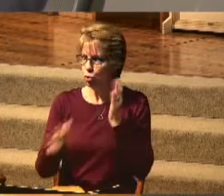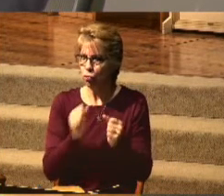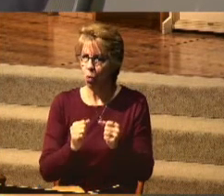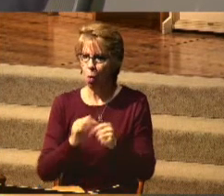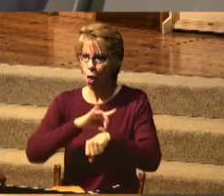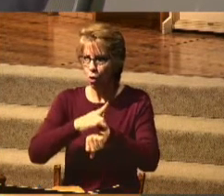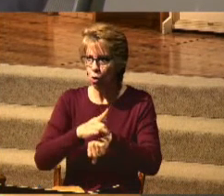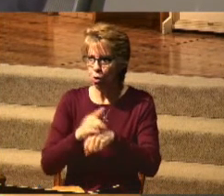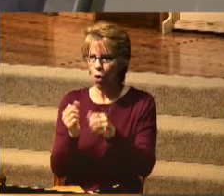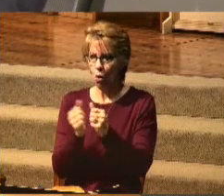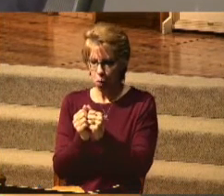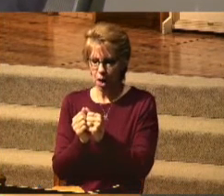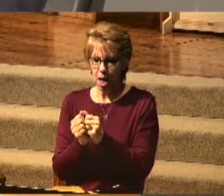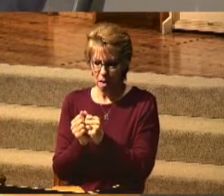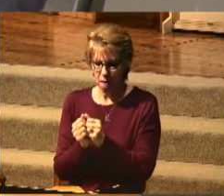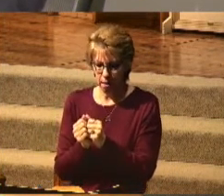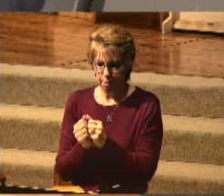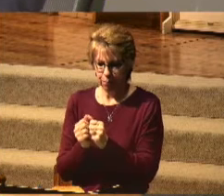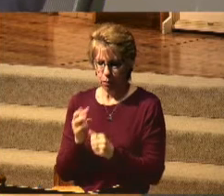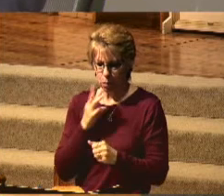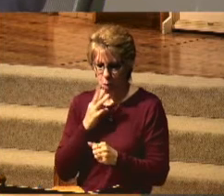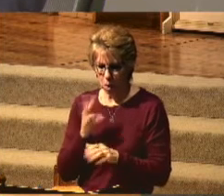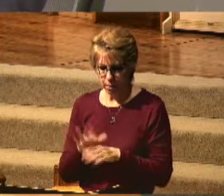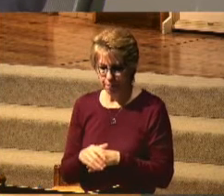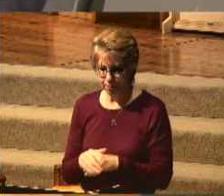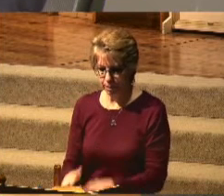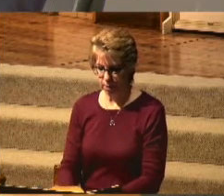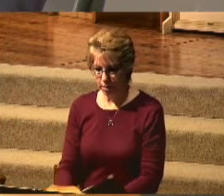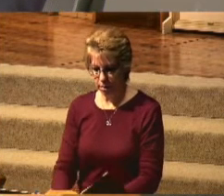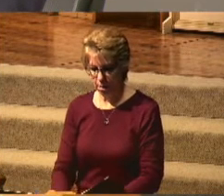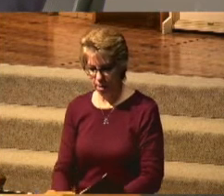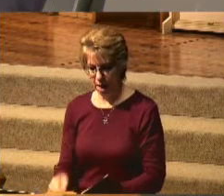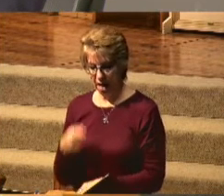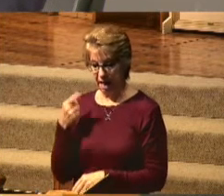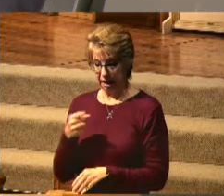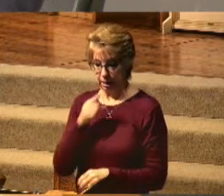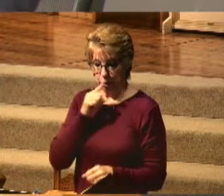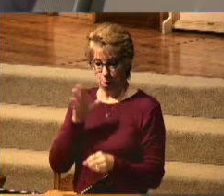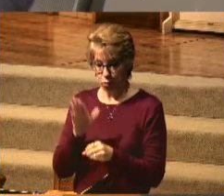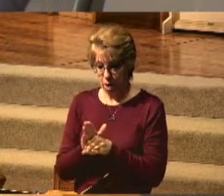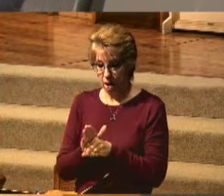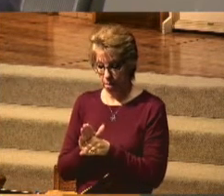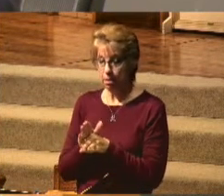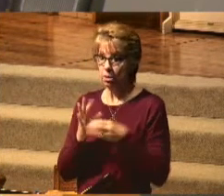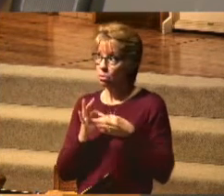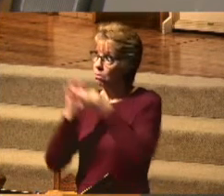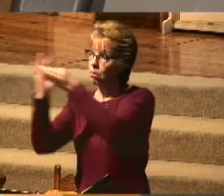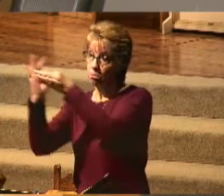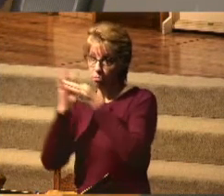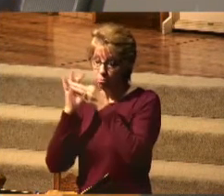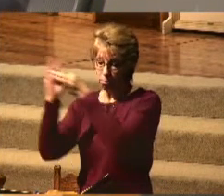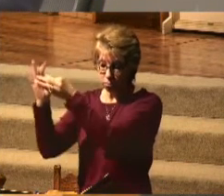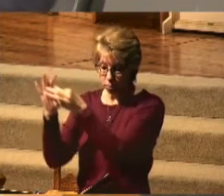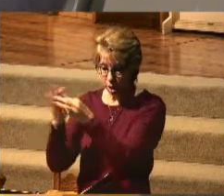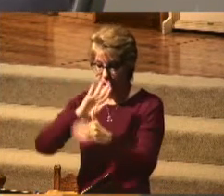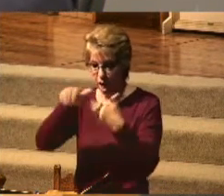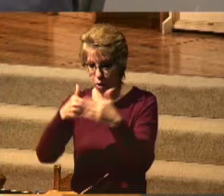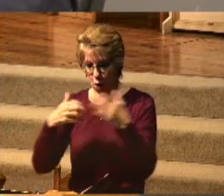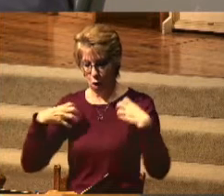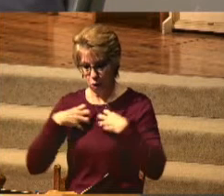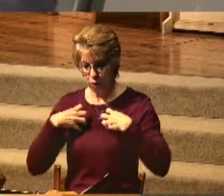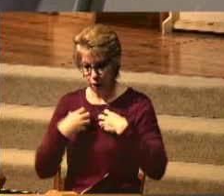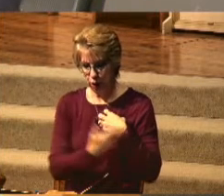the token of the covenant which I make between me and you and every living creature that is with you for